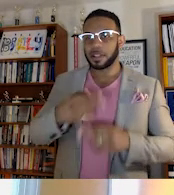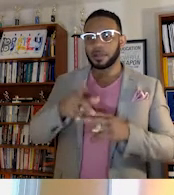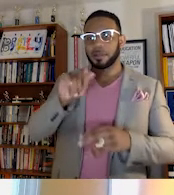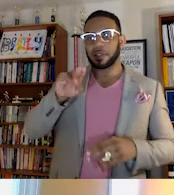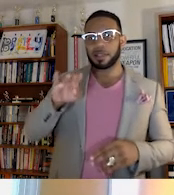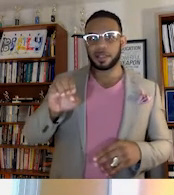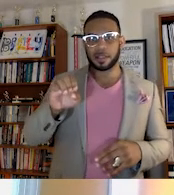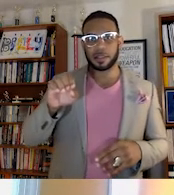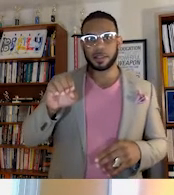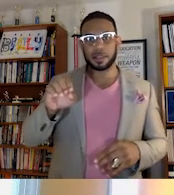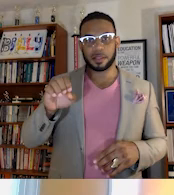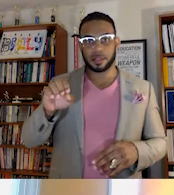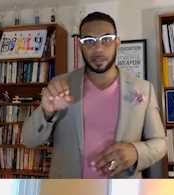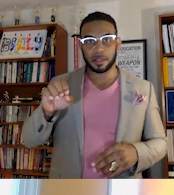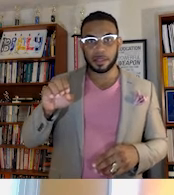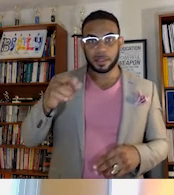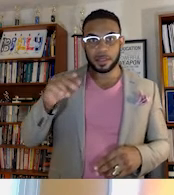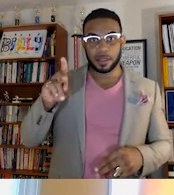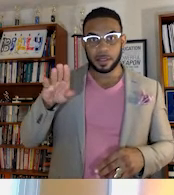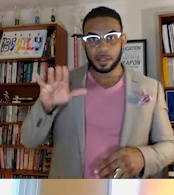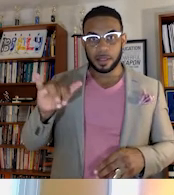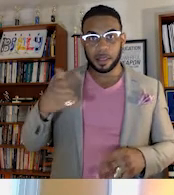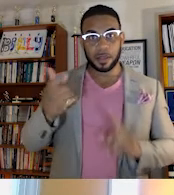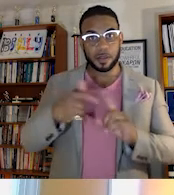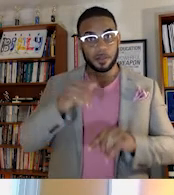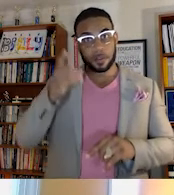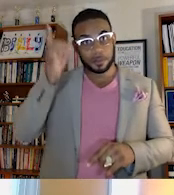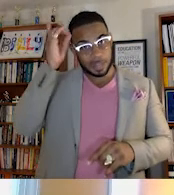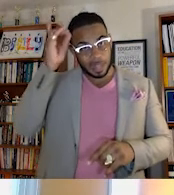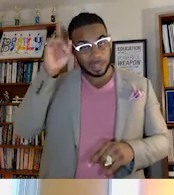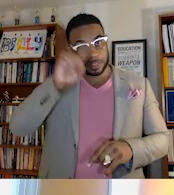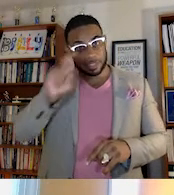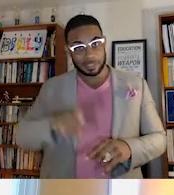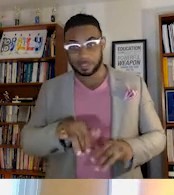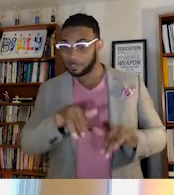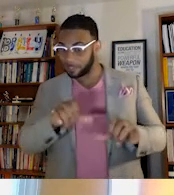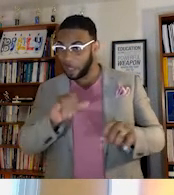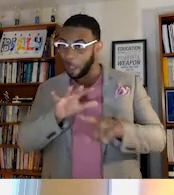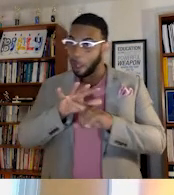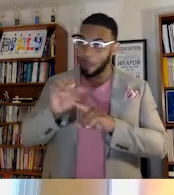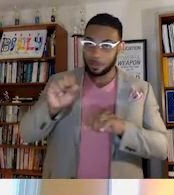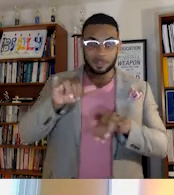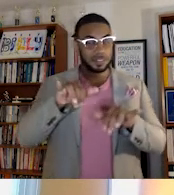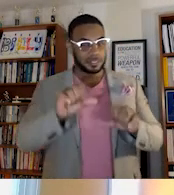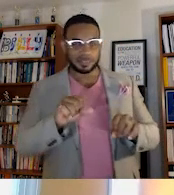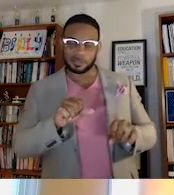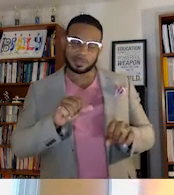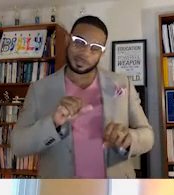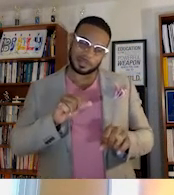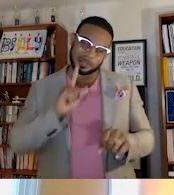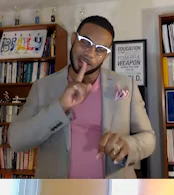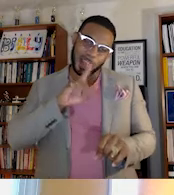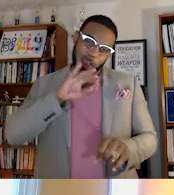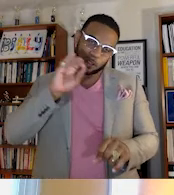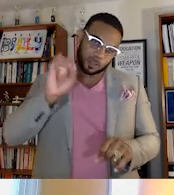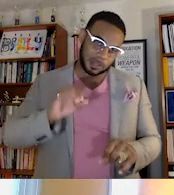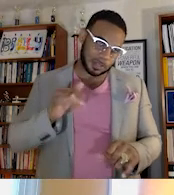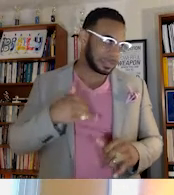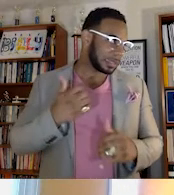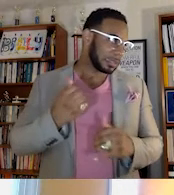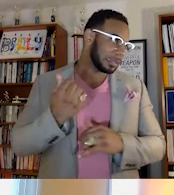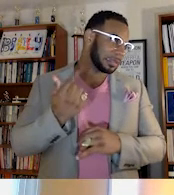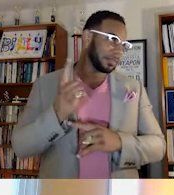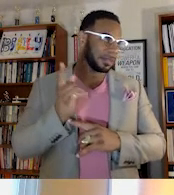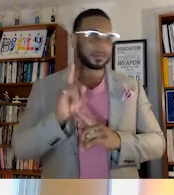is Lance Gowdy, and I'm coming to you from Dallas, Texas. Awesome. Yeah. It's not quite 100 degrees yet, but give it another 10